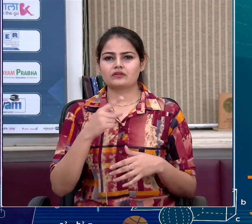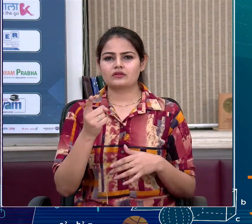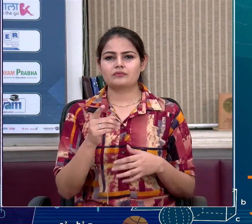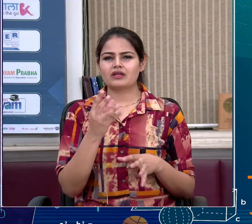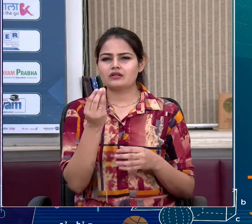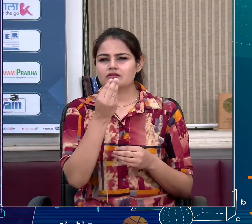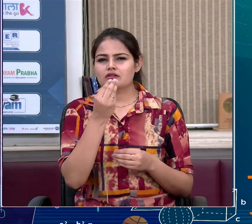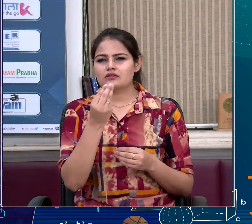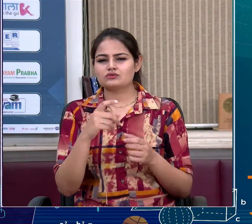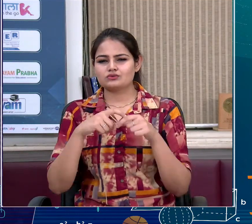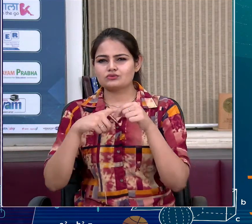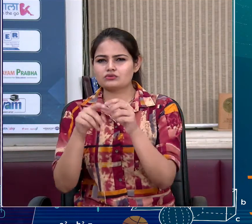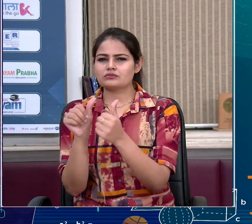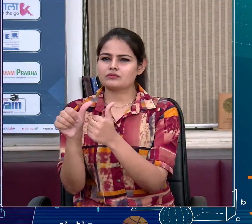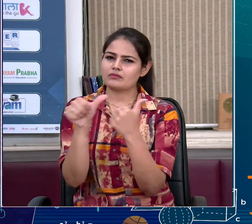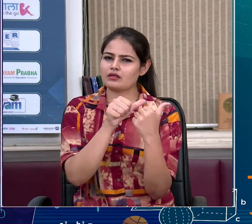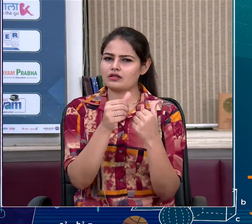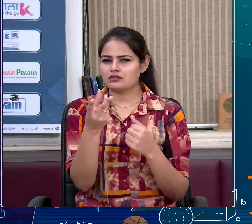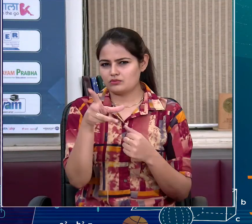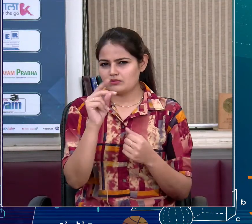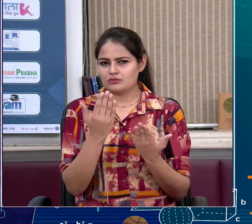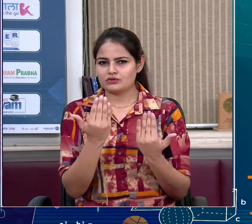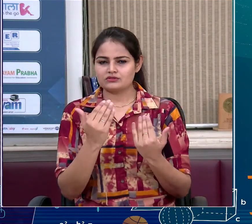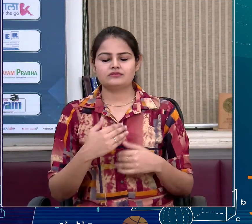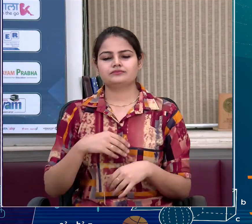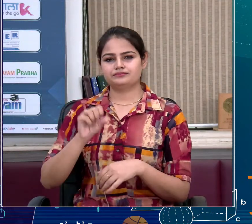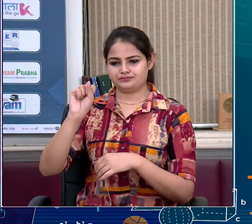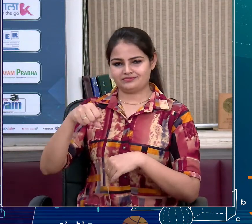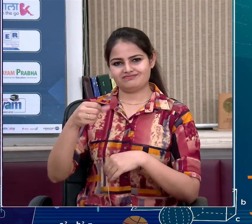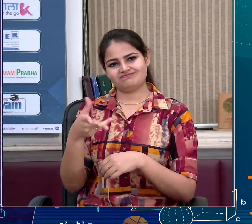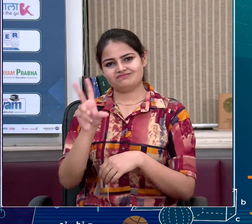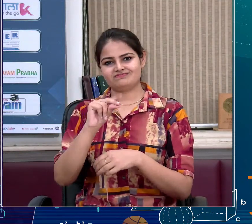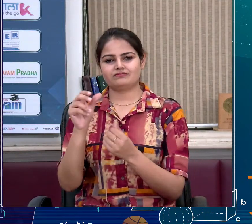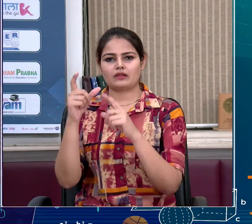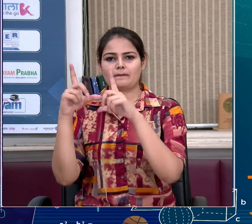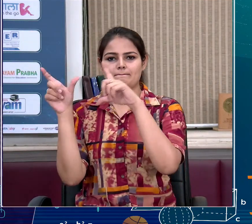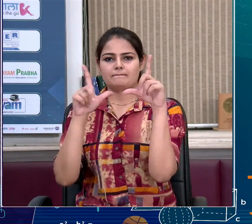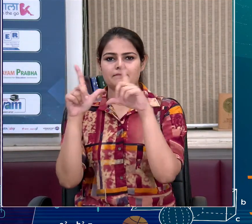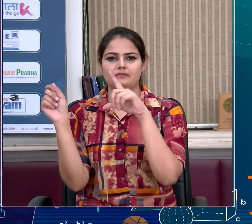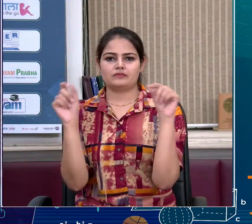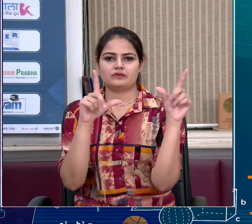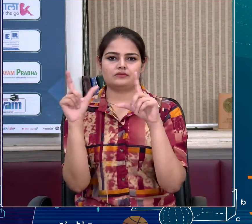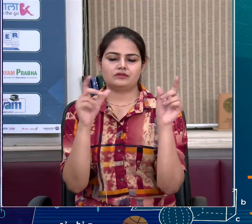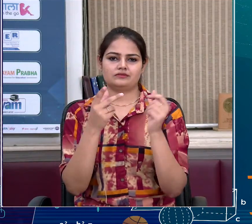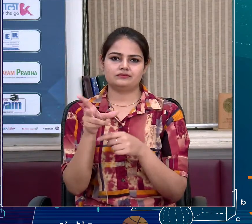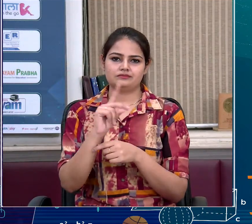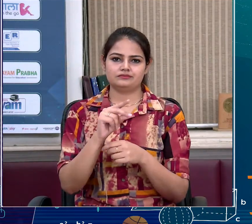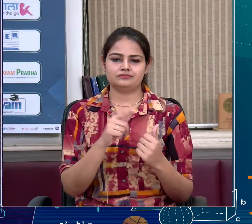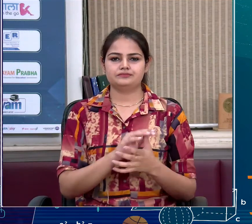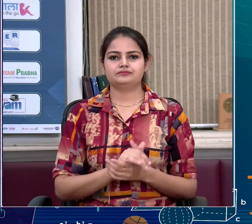back to the questions, because since we Yes, have a long yes, sure, please, you may. Thank you, ma'am.